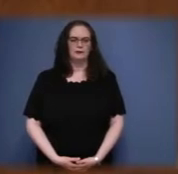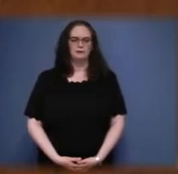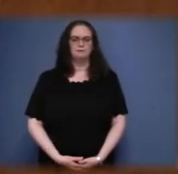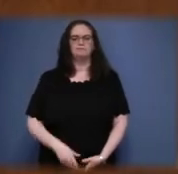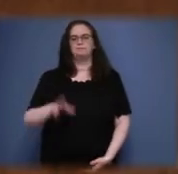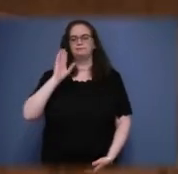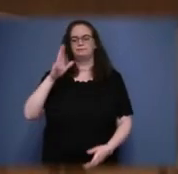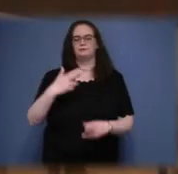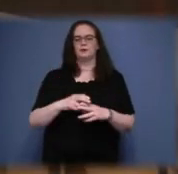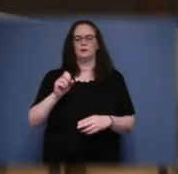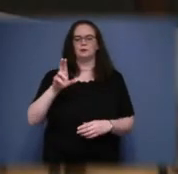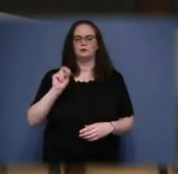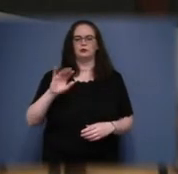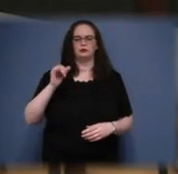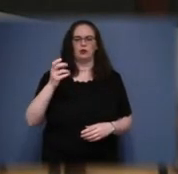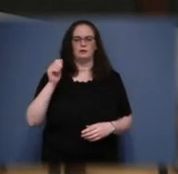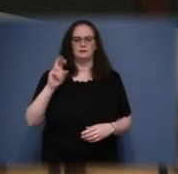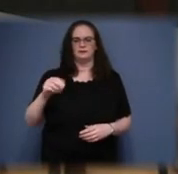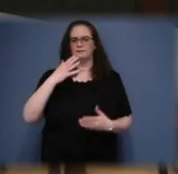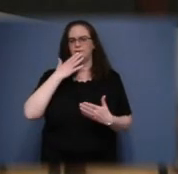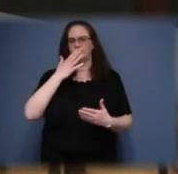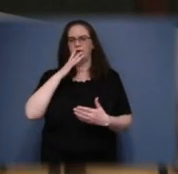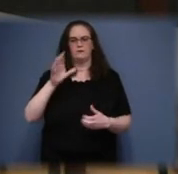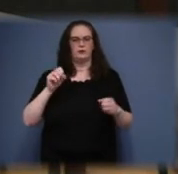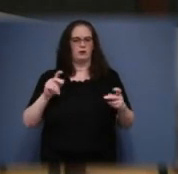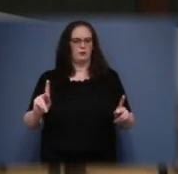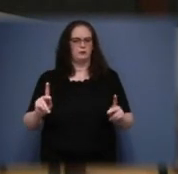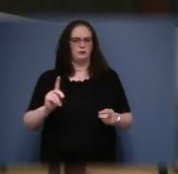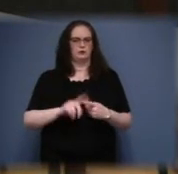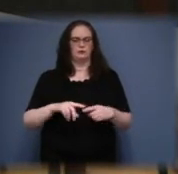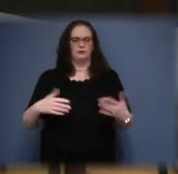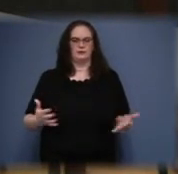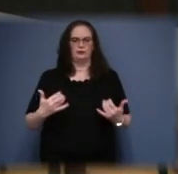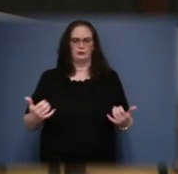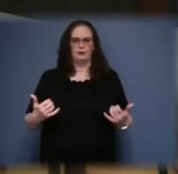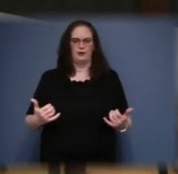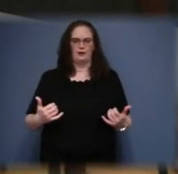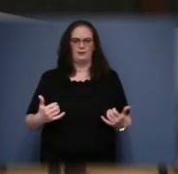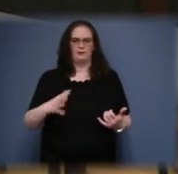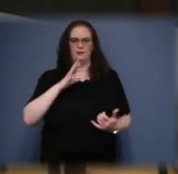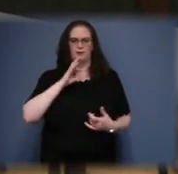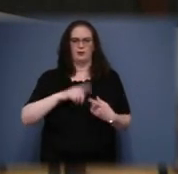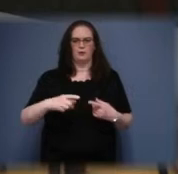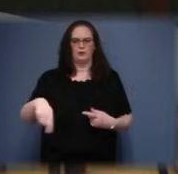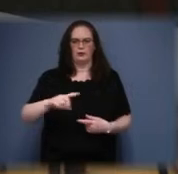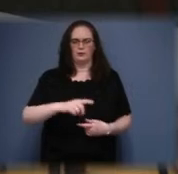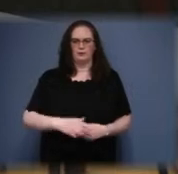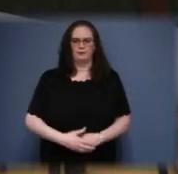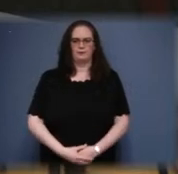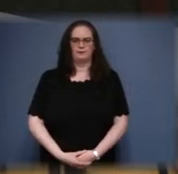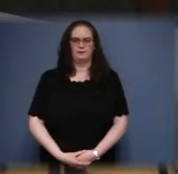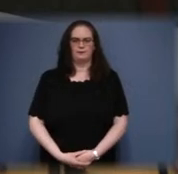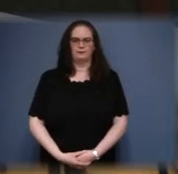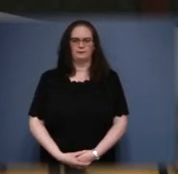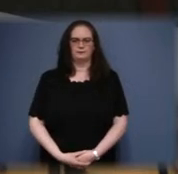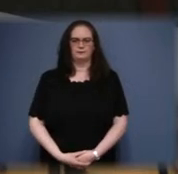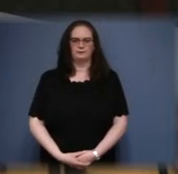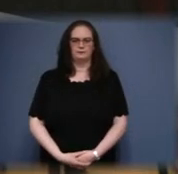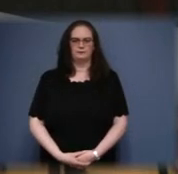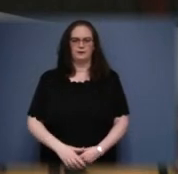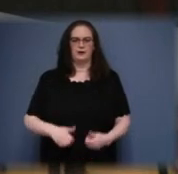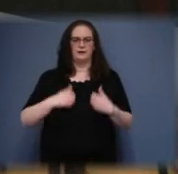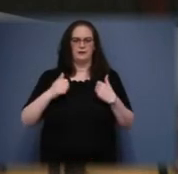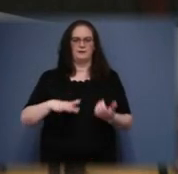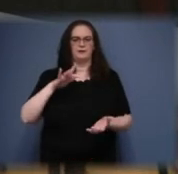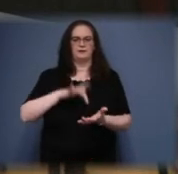Hi, my name is Susan Johnson, and thank you for the opportunity to be here today and talk with you. I live in